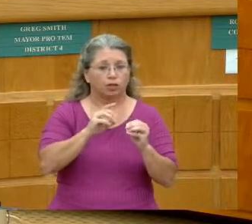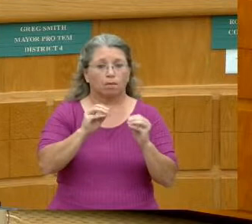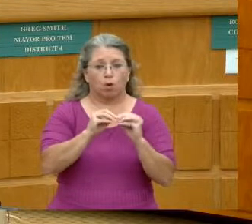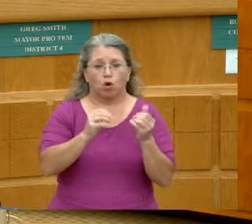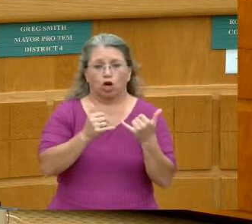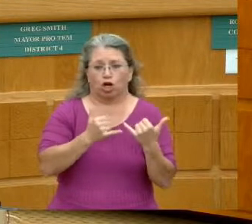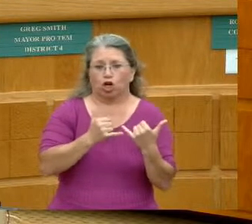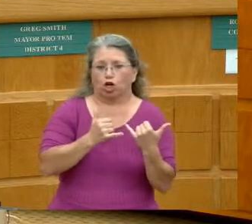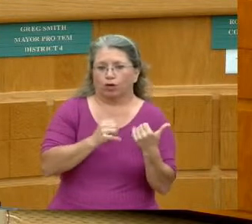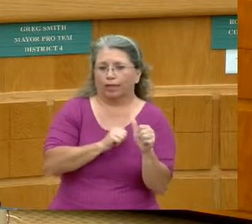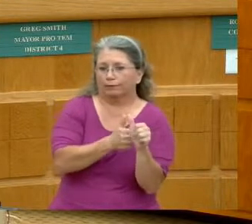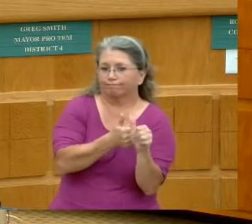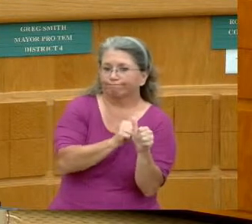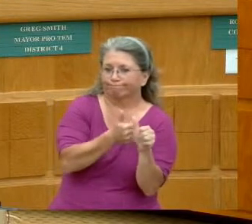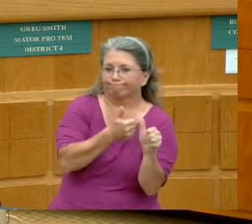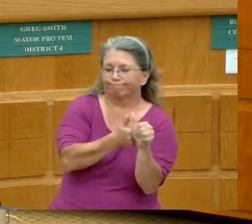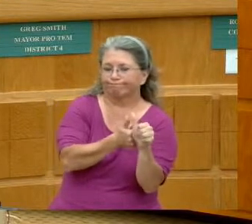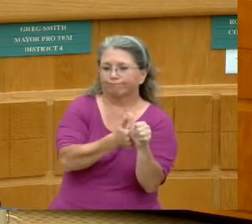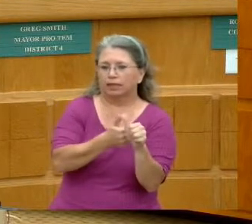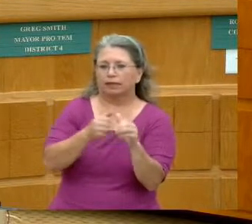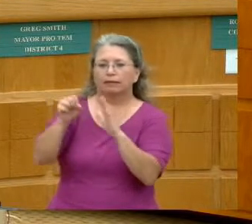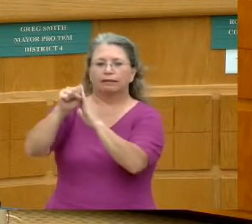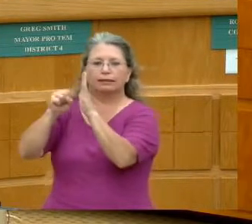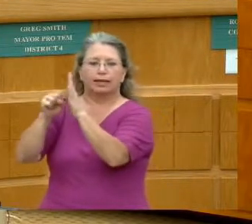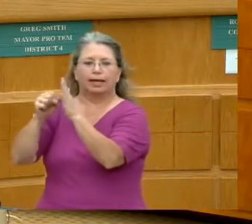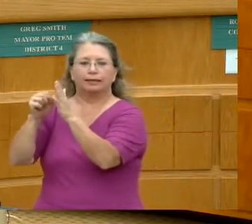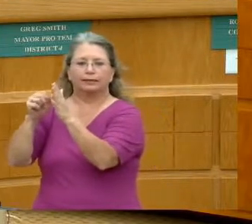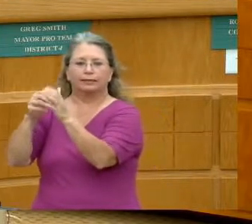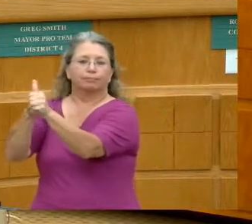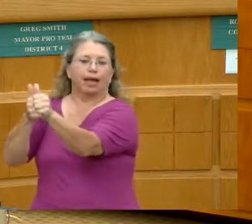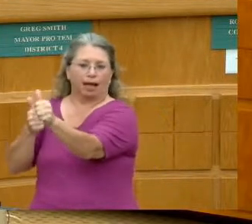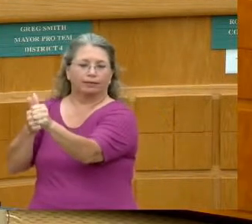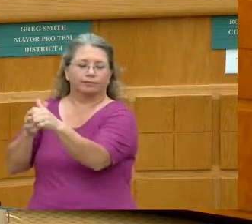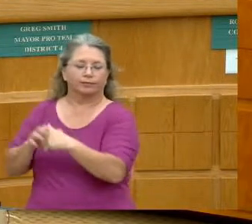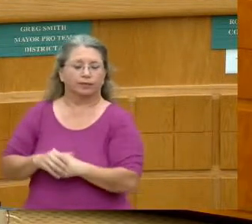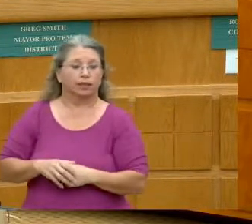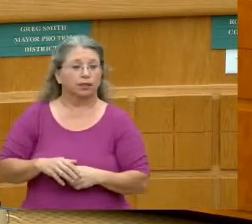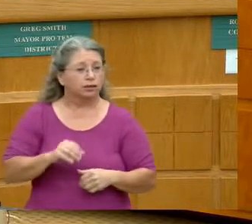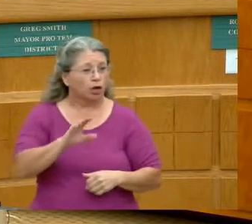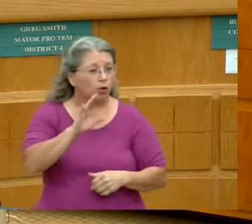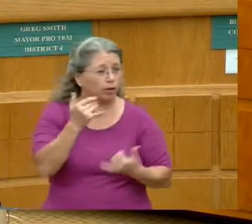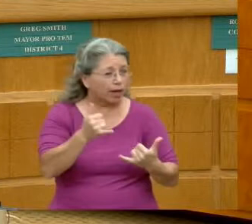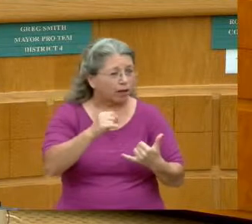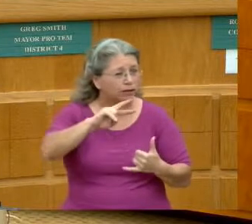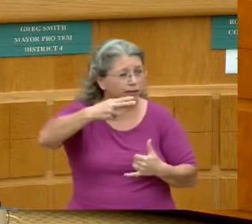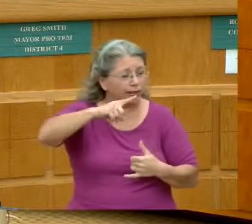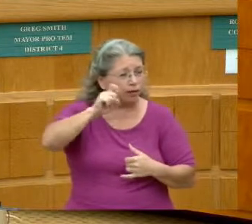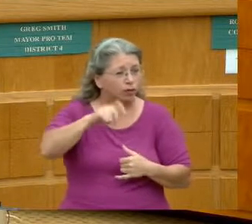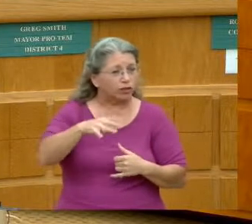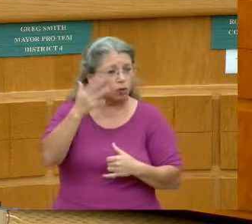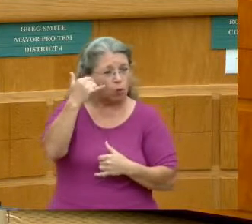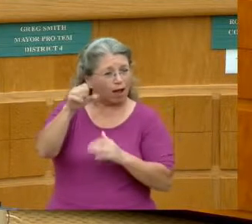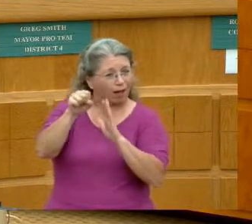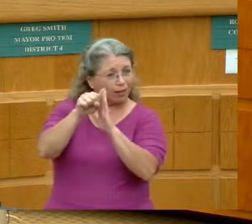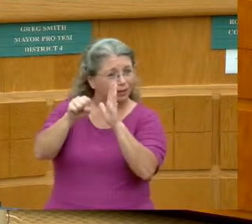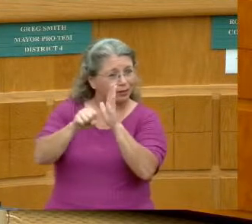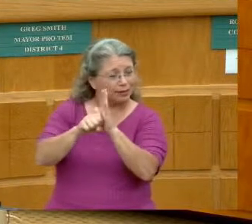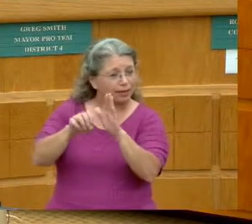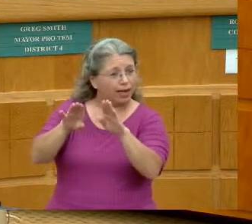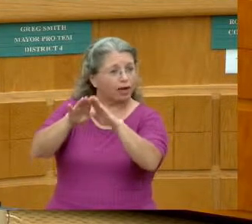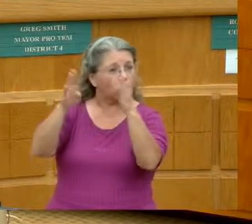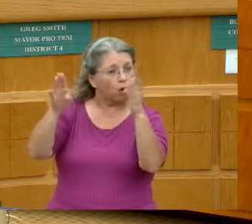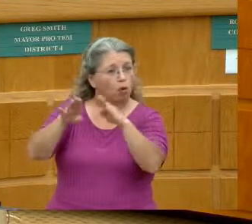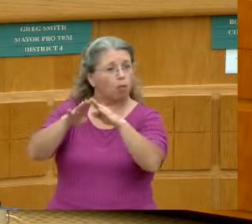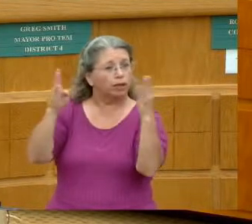that's the issue that we've heard from the beginning. Okay, then the second question is, why is the state opening everything up even though cases are going up,